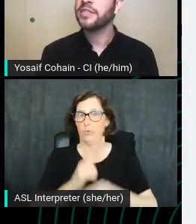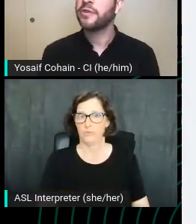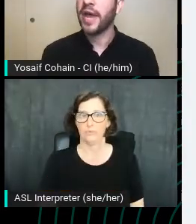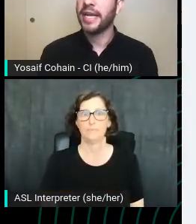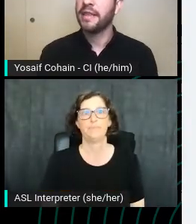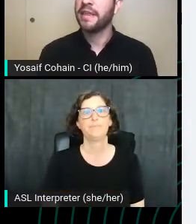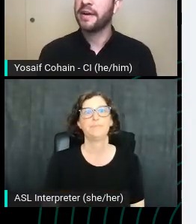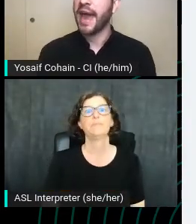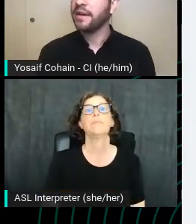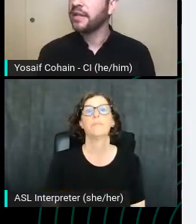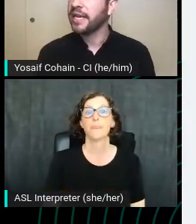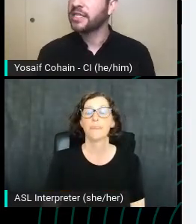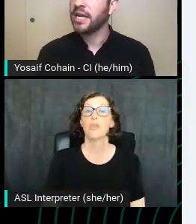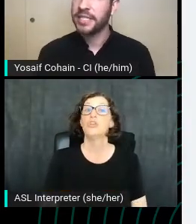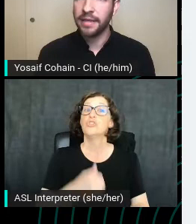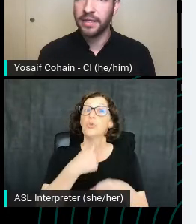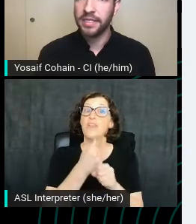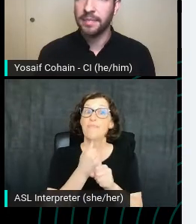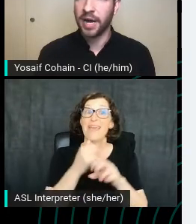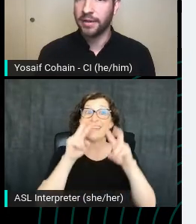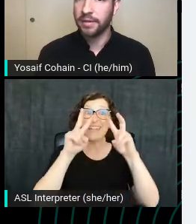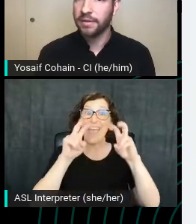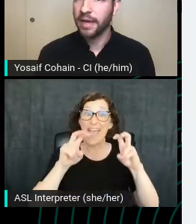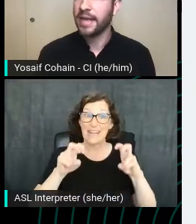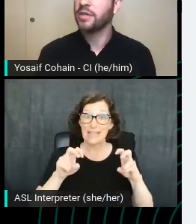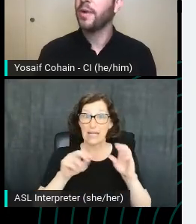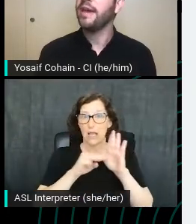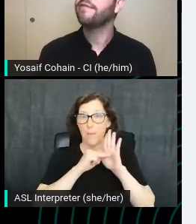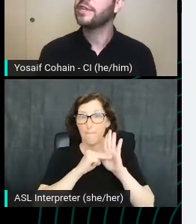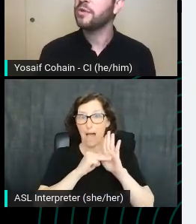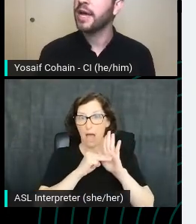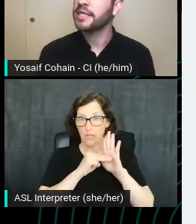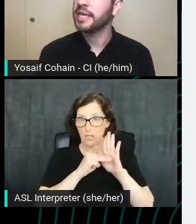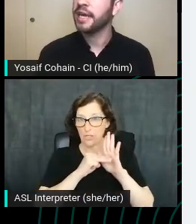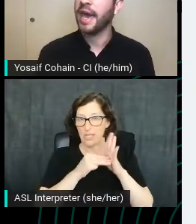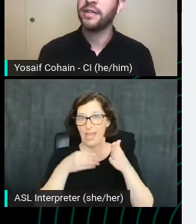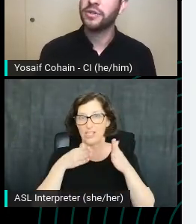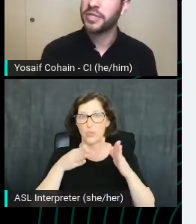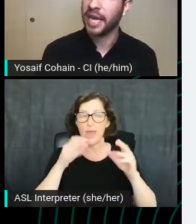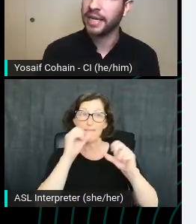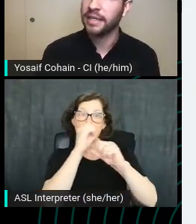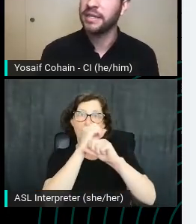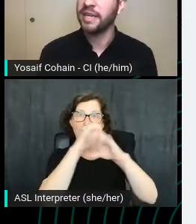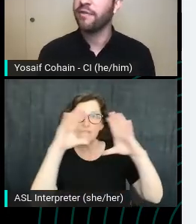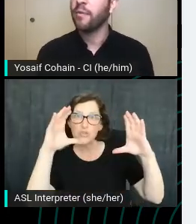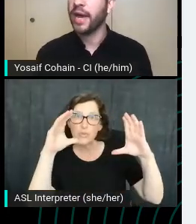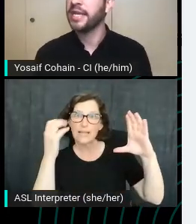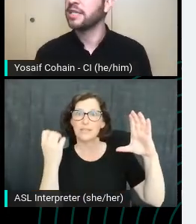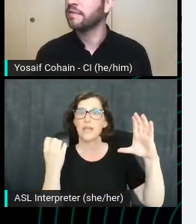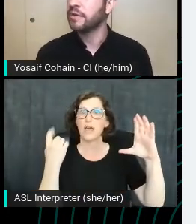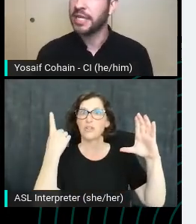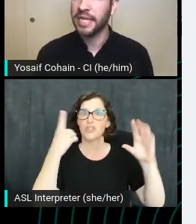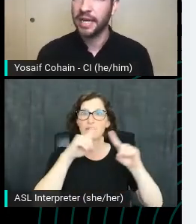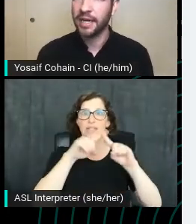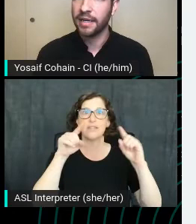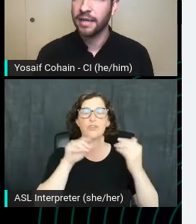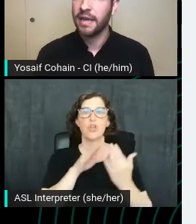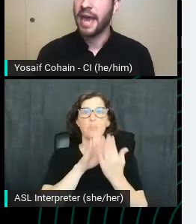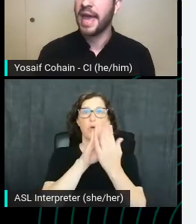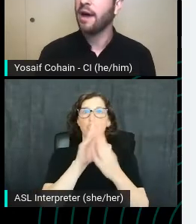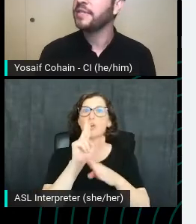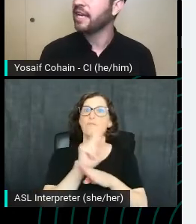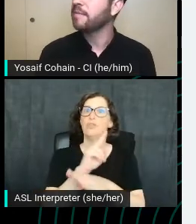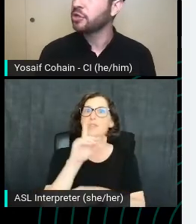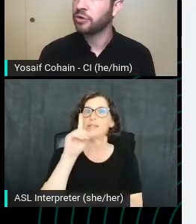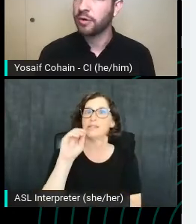Gartner has created their analytics ascendancy model as a way of visualizing and understanding different ways of using data